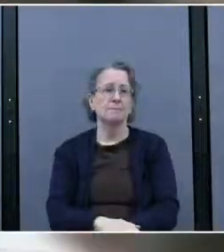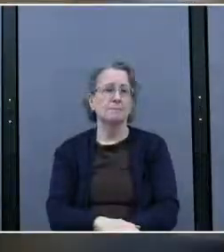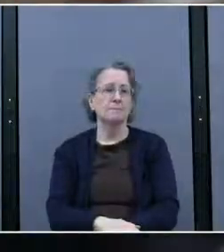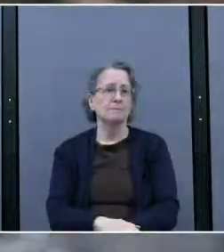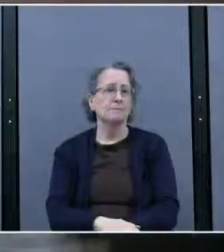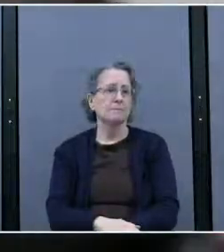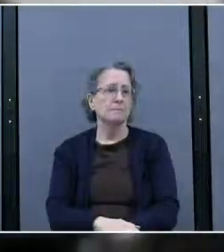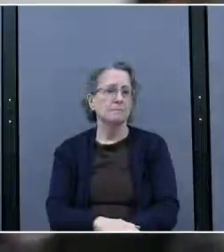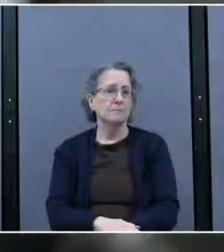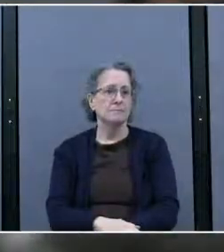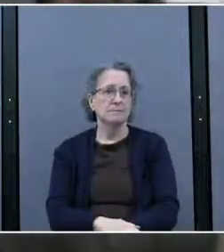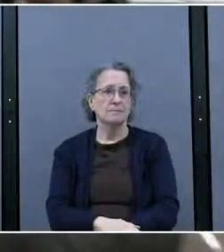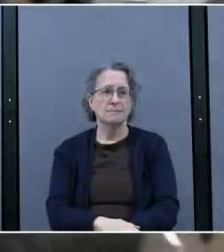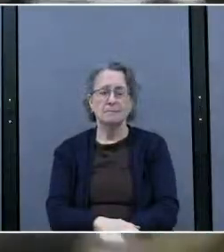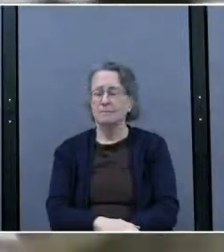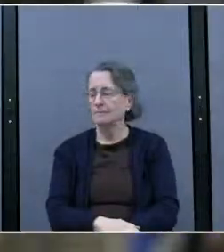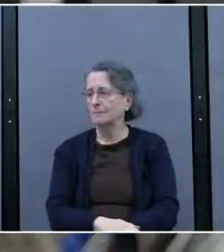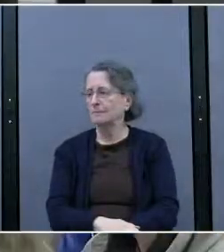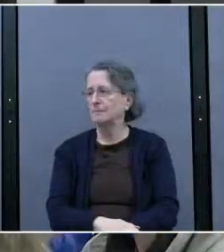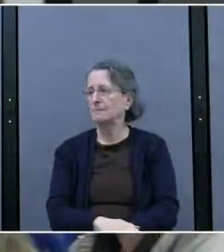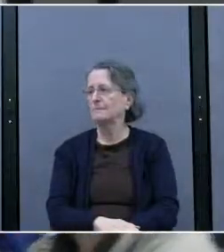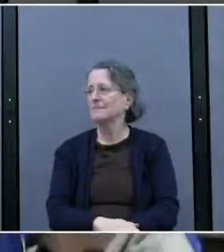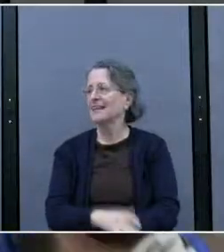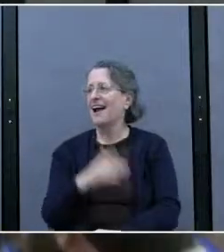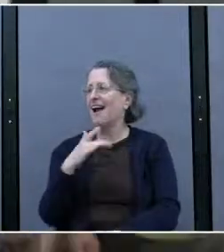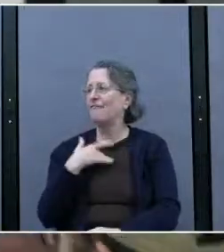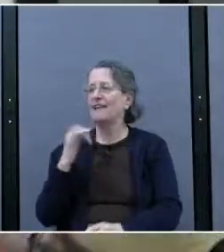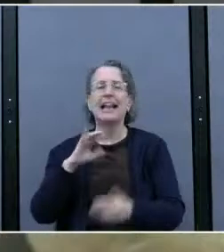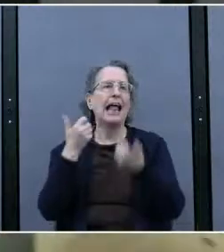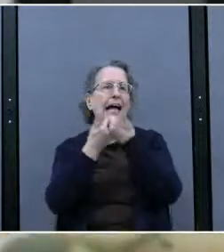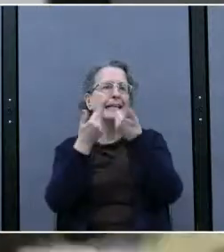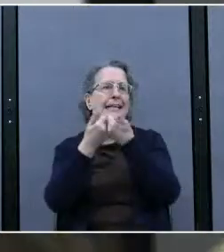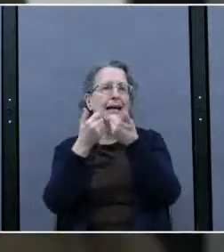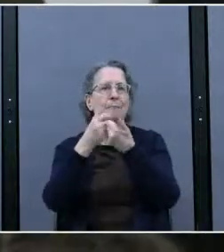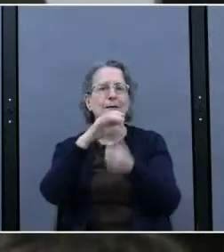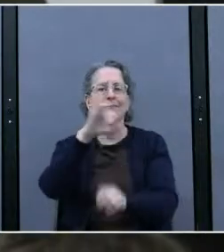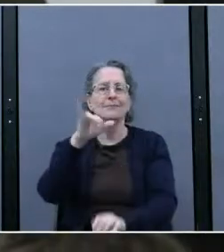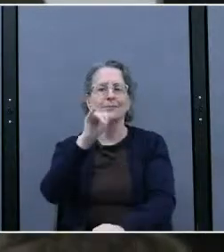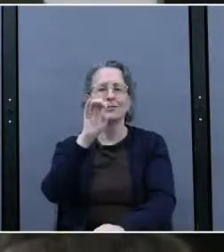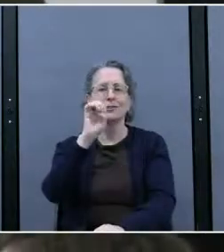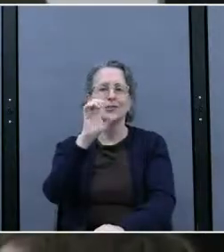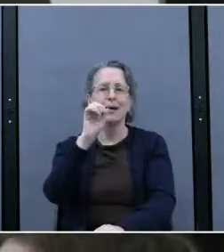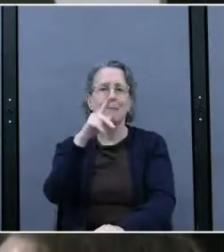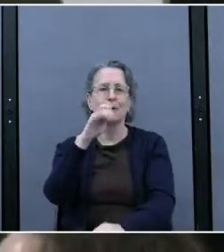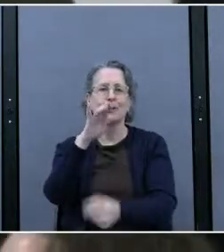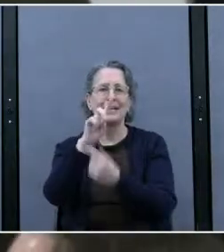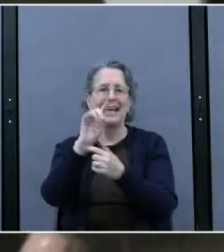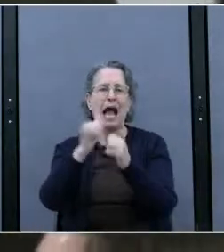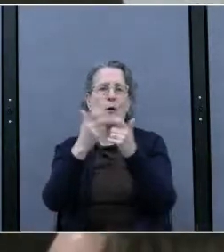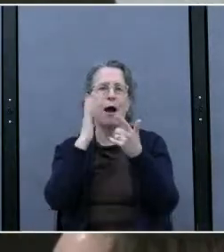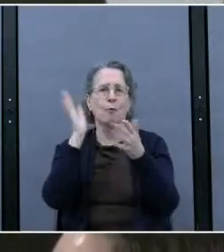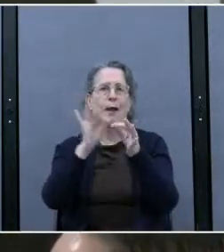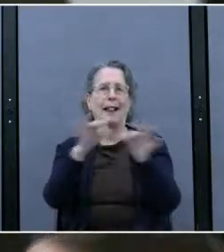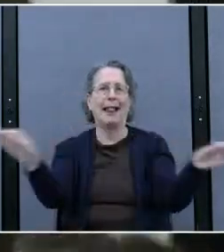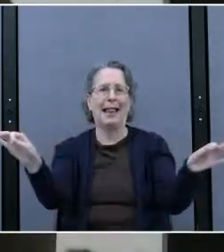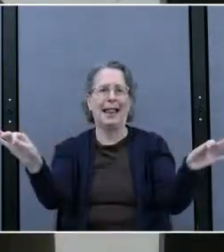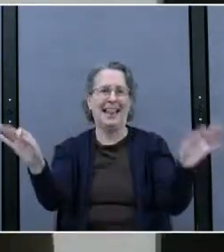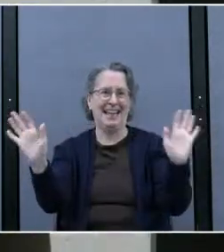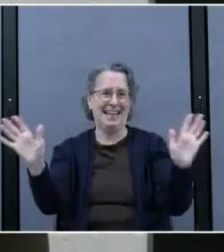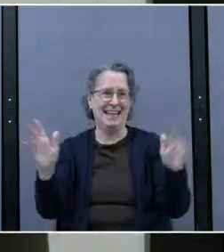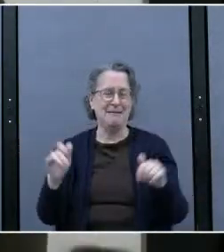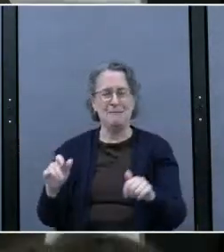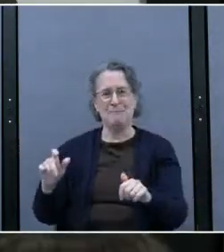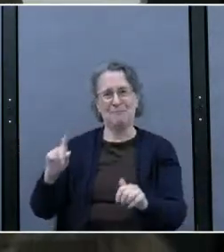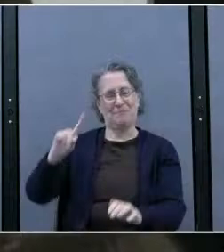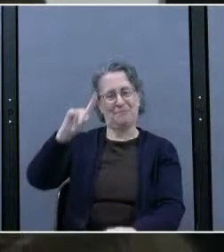Okay, I'm going to try and play Jeopardy and phrase this in the form of a question. Is it not the case that